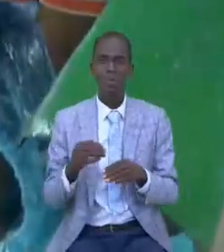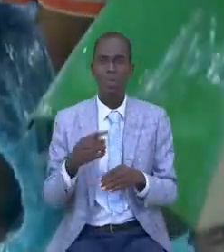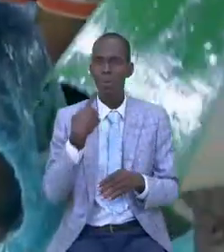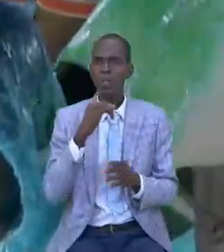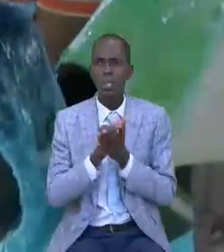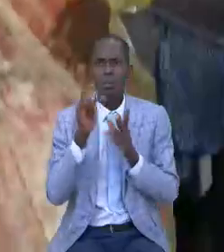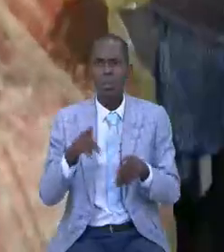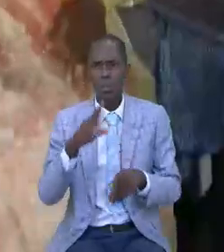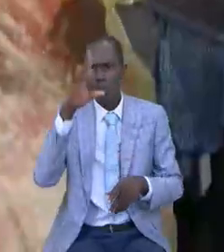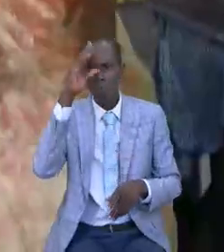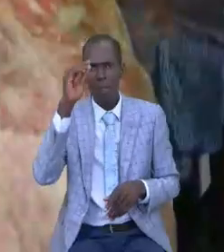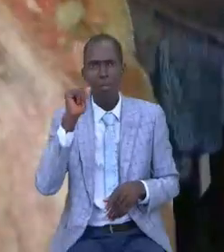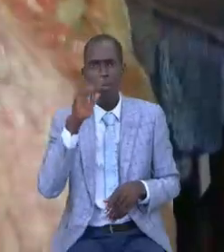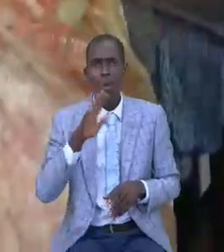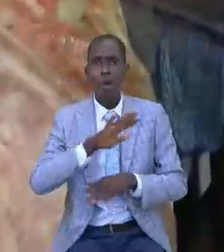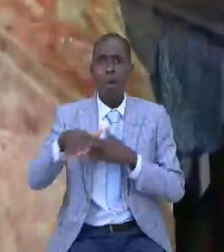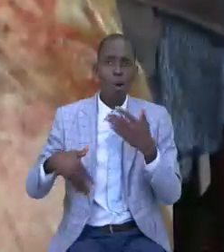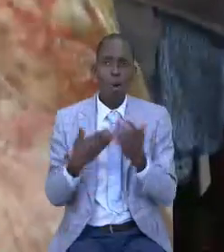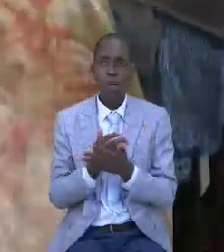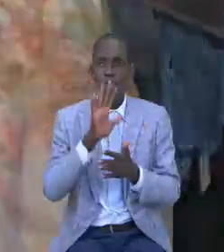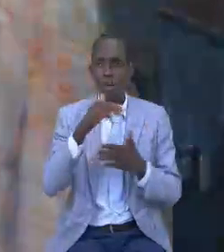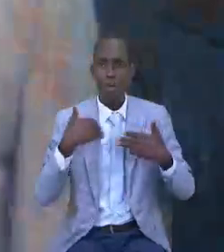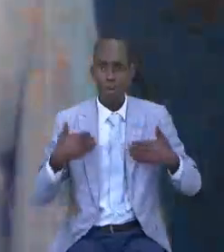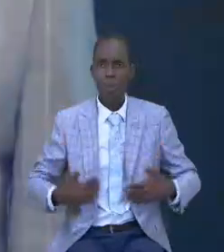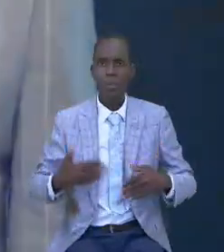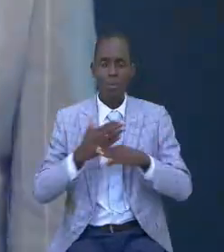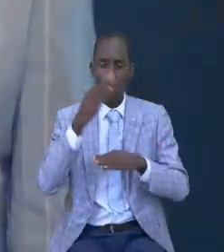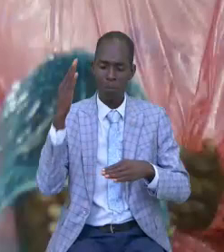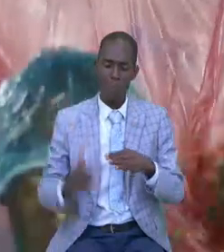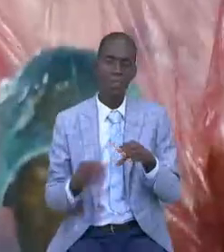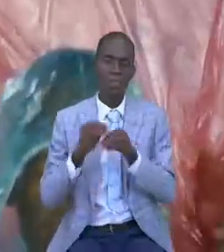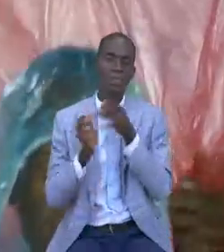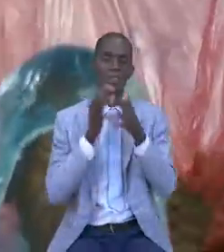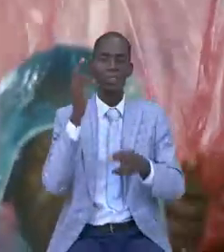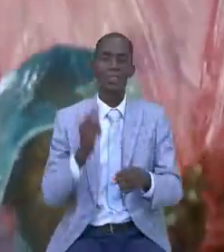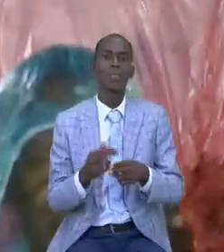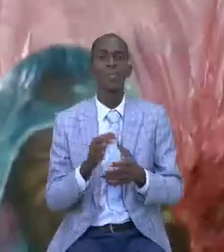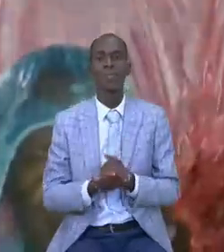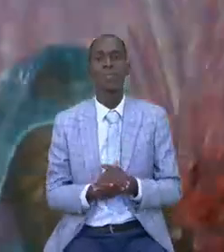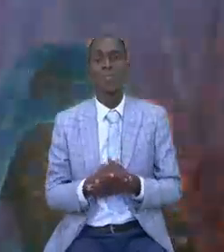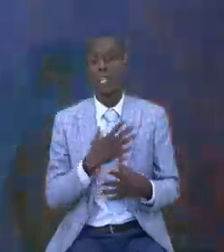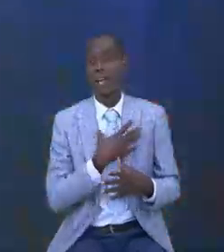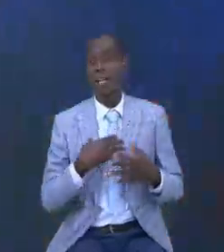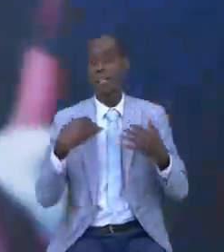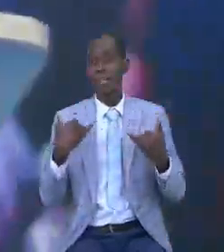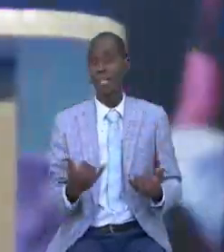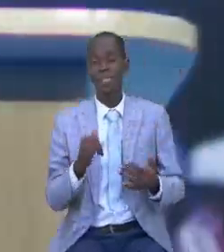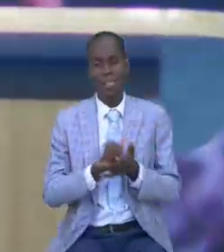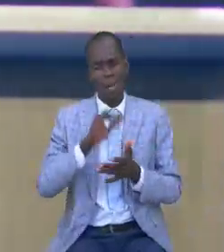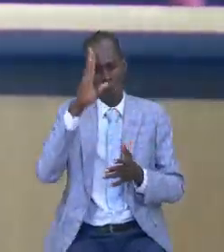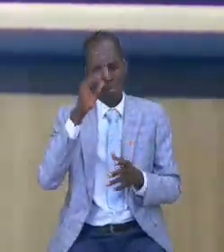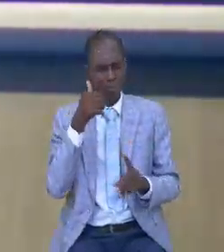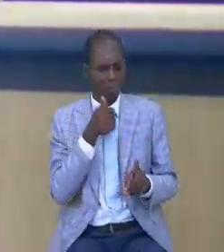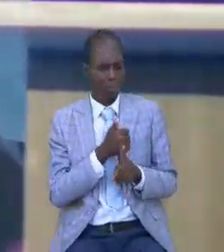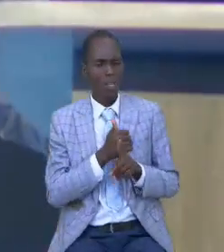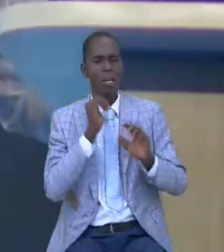there? All your body complete. And now the man could go and